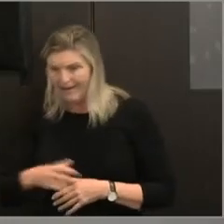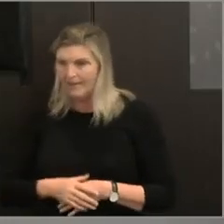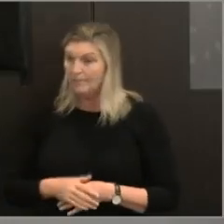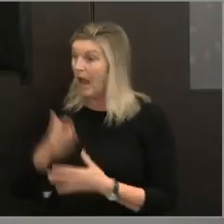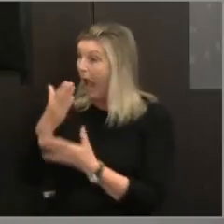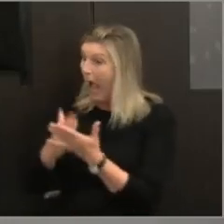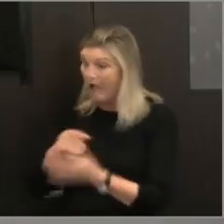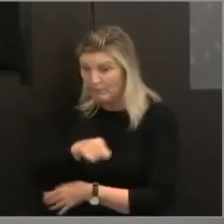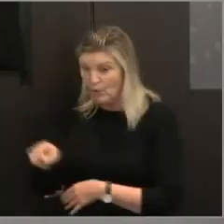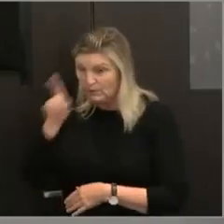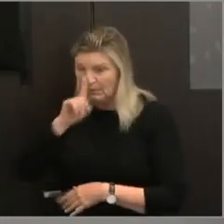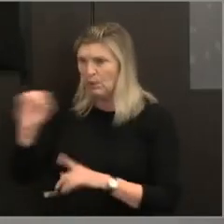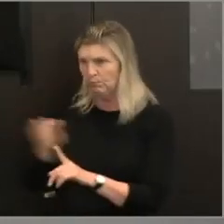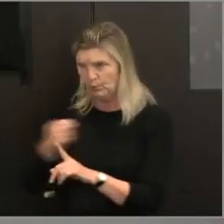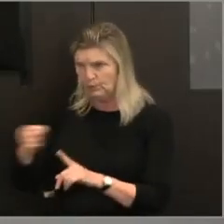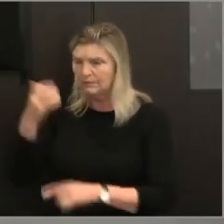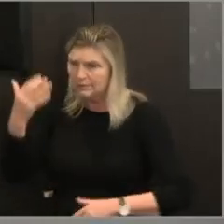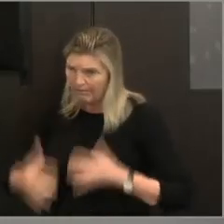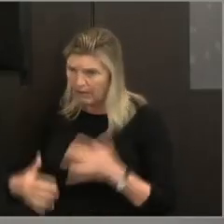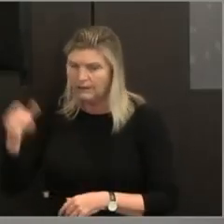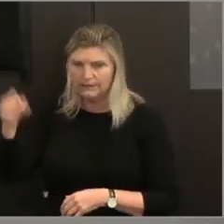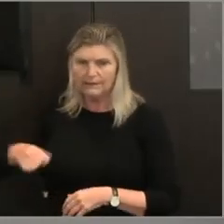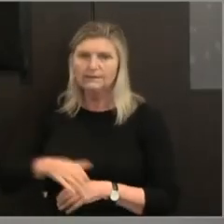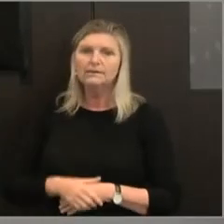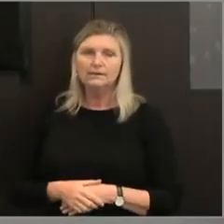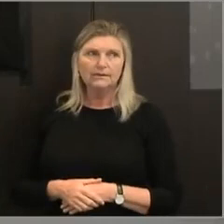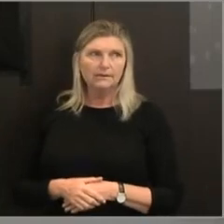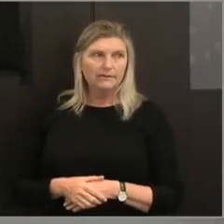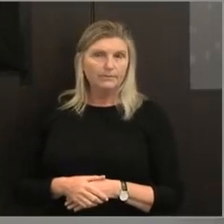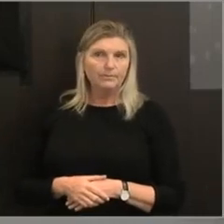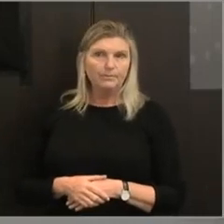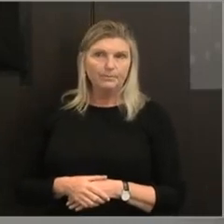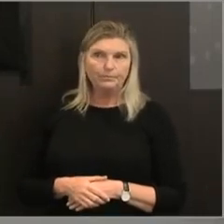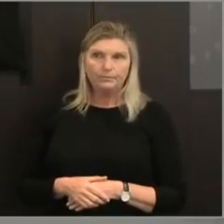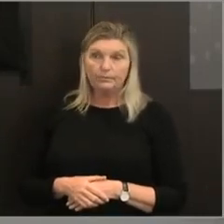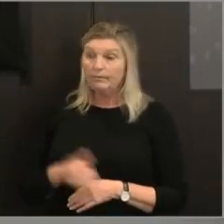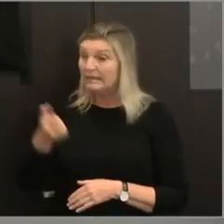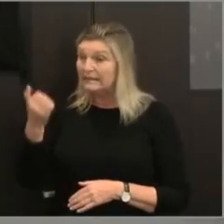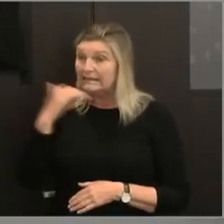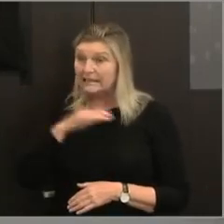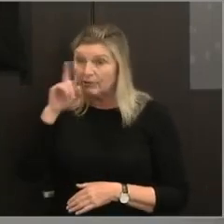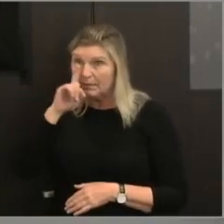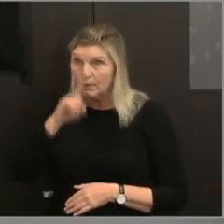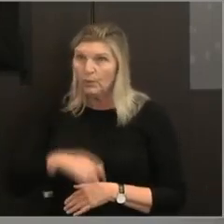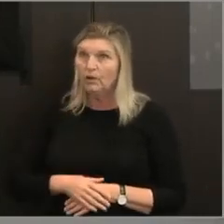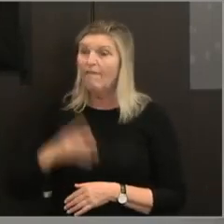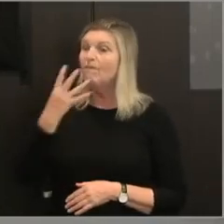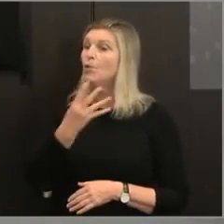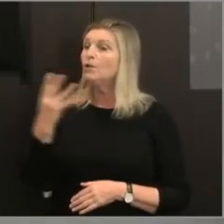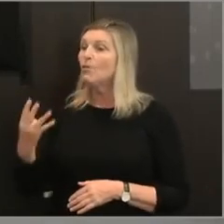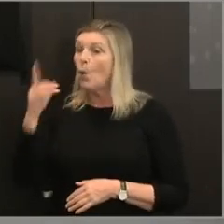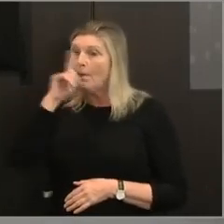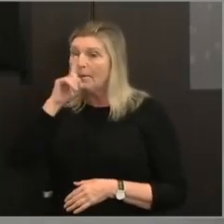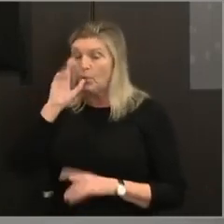care. I would also like to add that among those 600 were 44